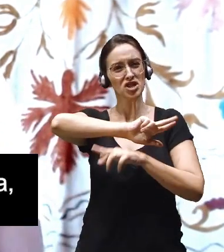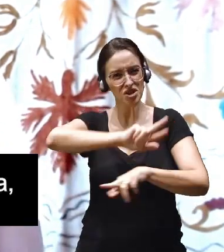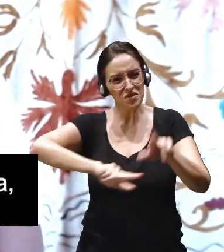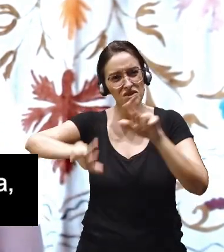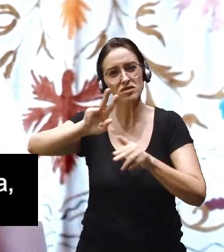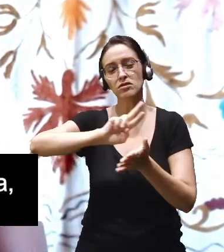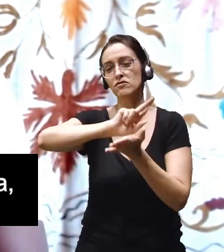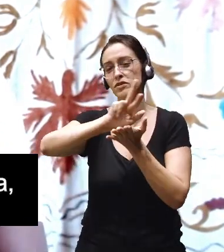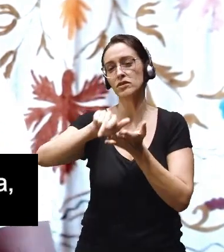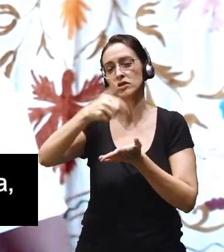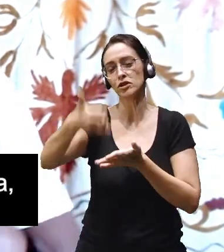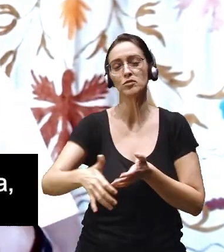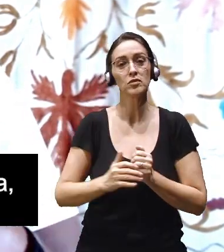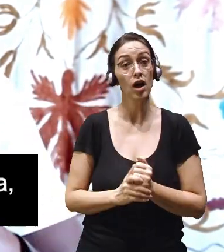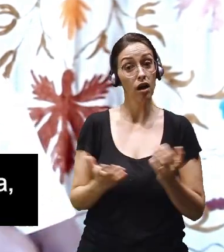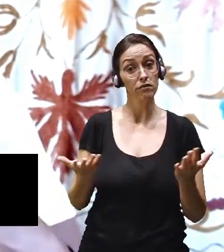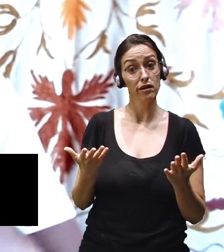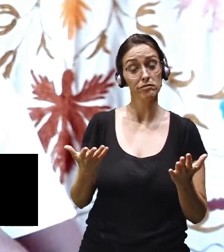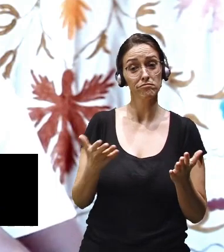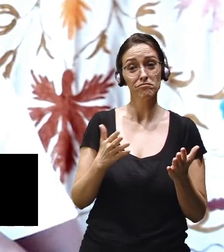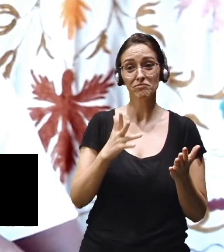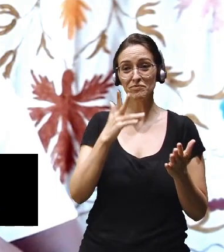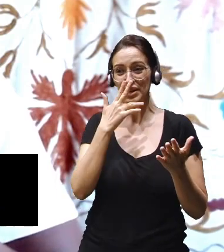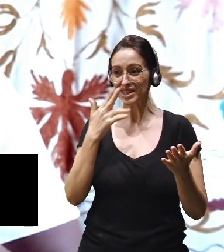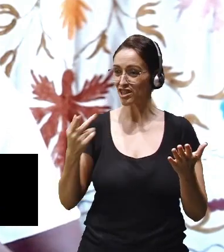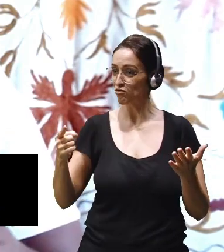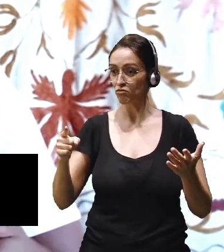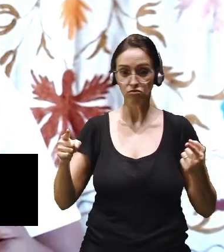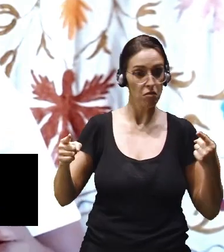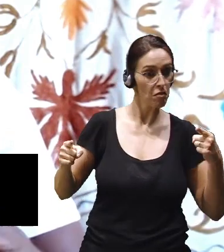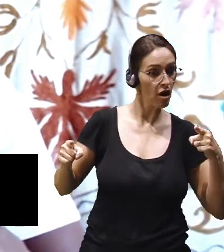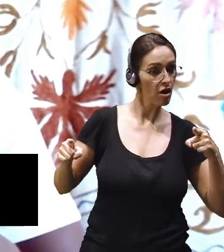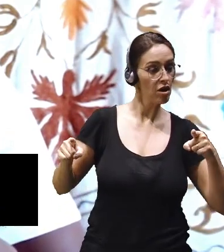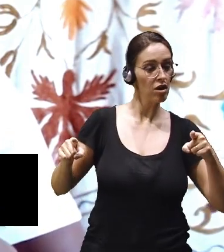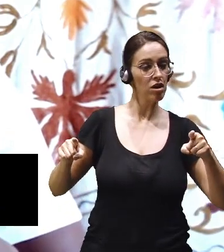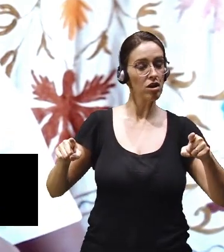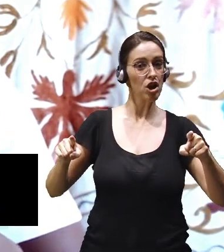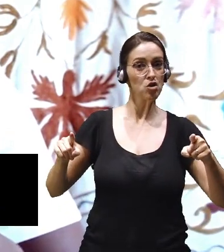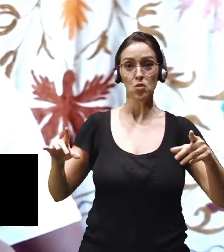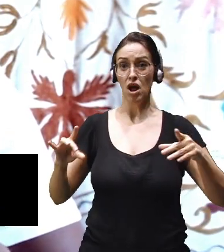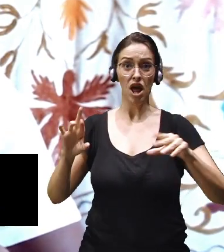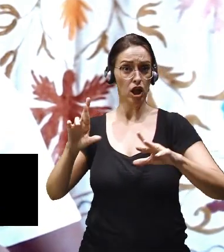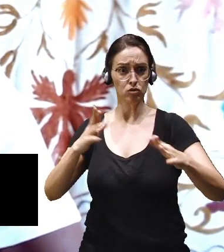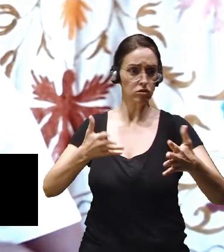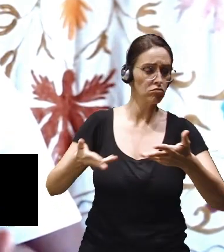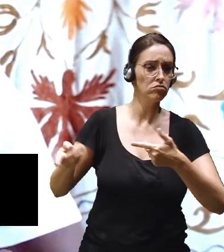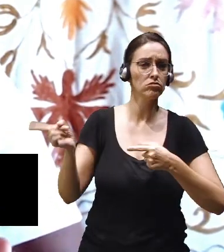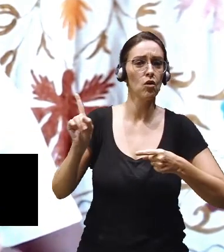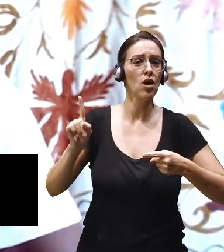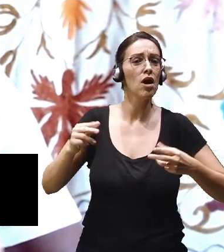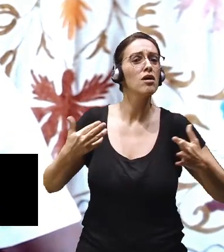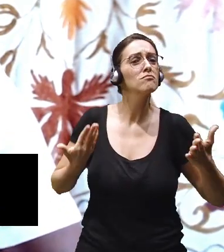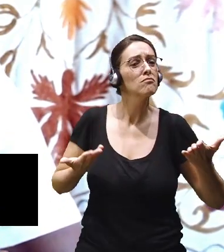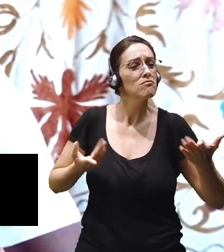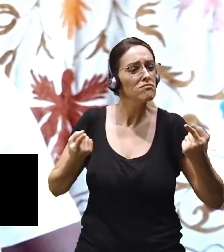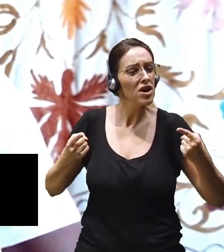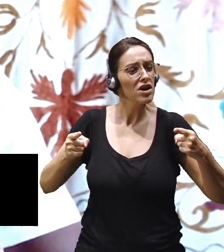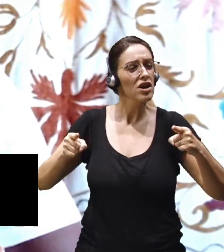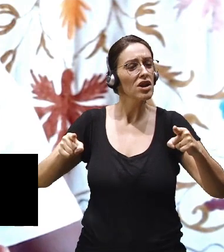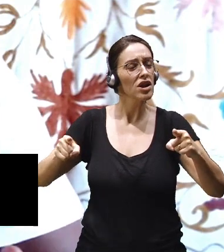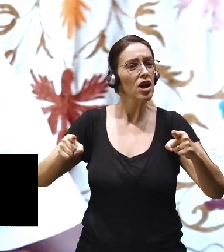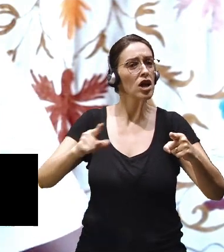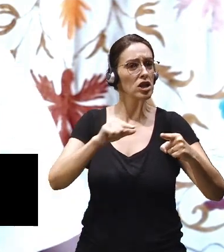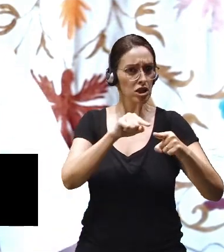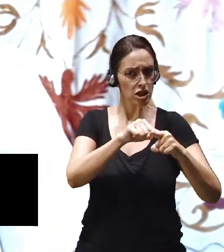parallel track, not necessarily interrelated, right? Parallel have been a couple shifts or evolutions in the